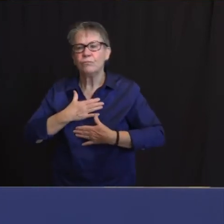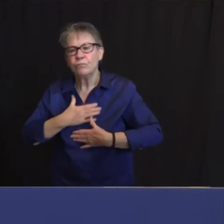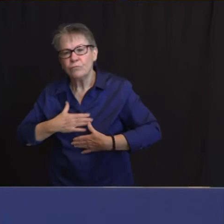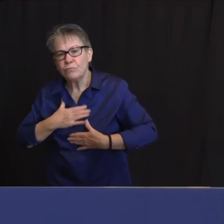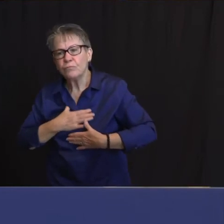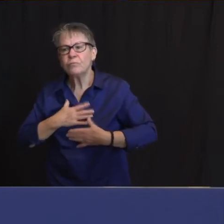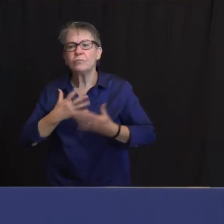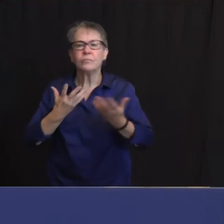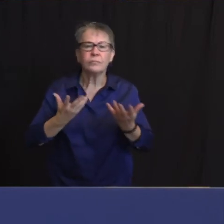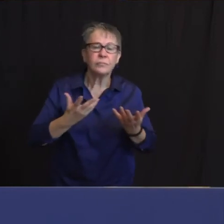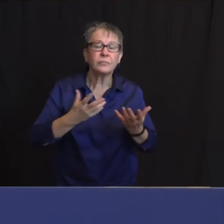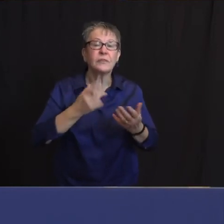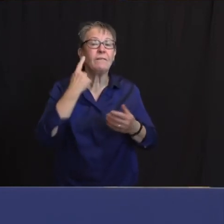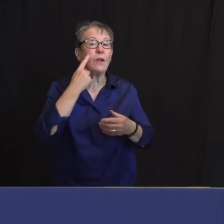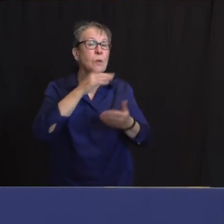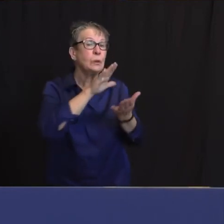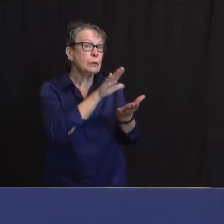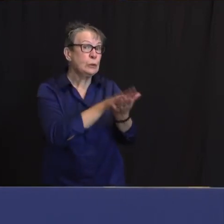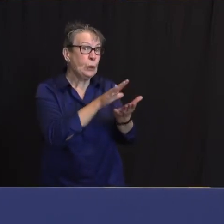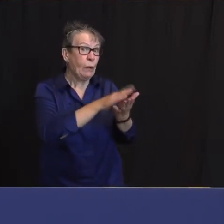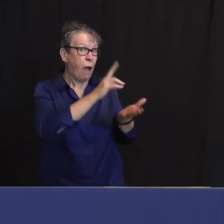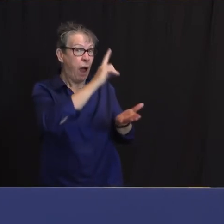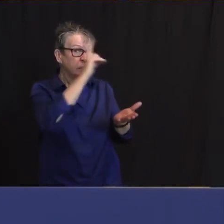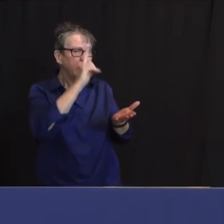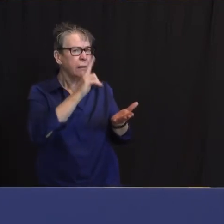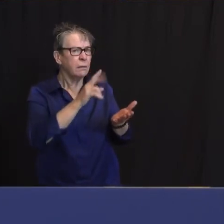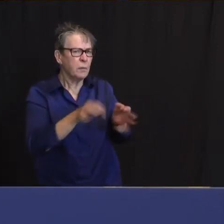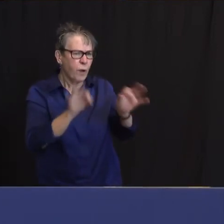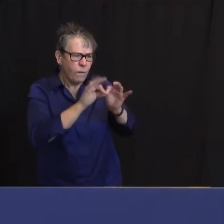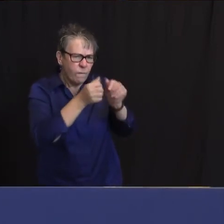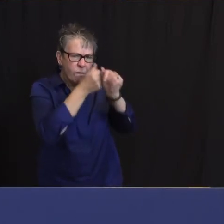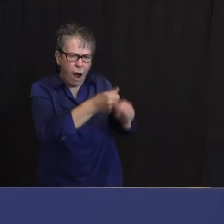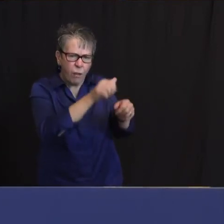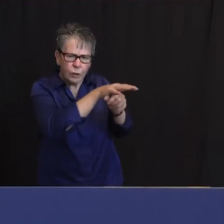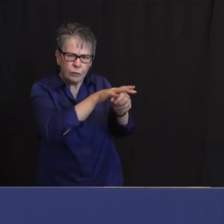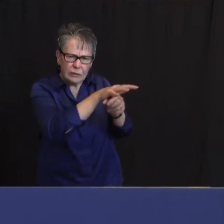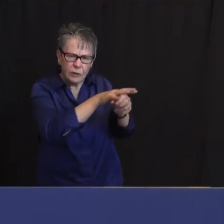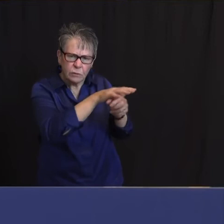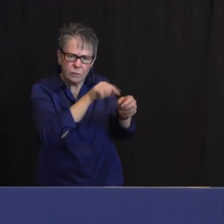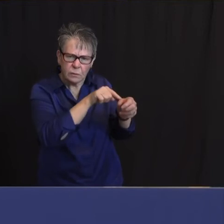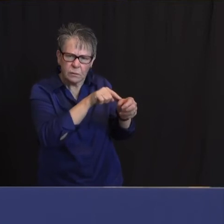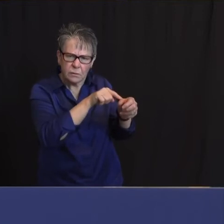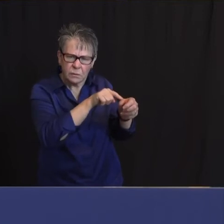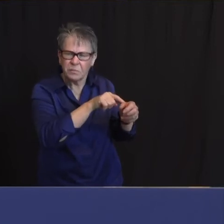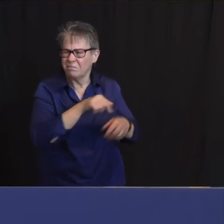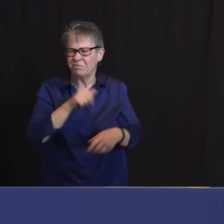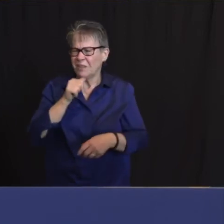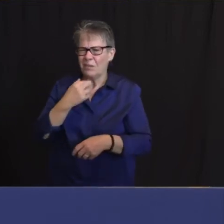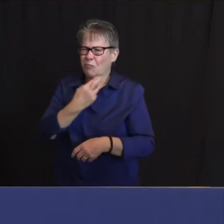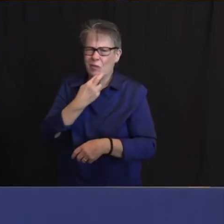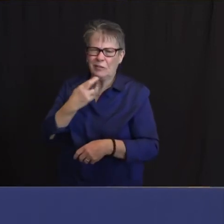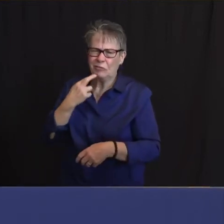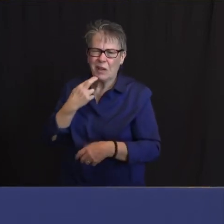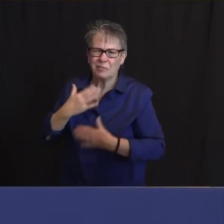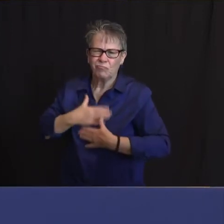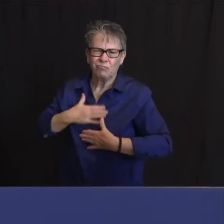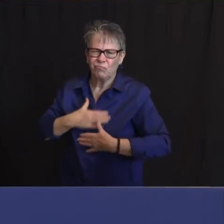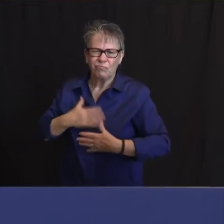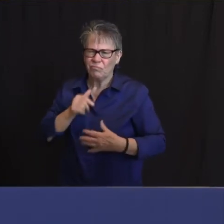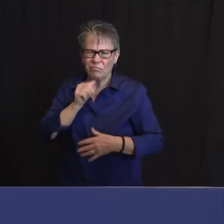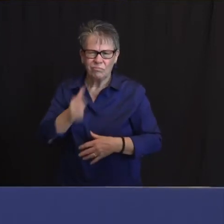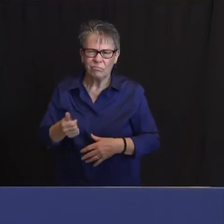decisions continue to get made, Judy. I mean, the healthcare parameters that you've established, the 6, not just 3, but the 6 regions that